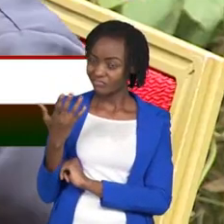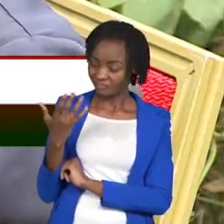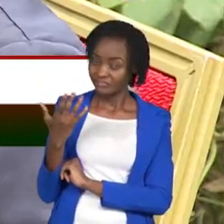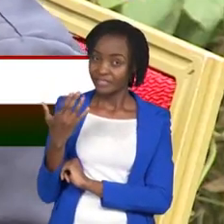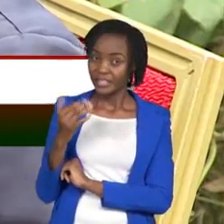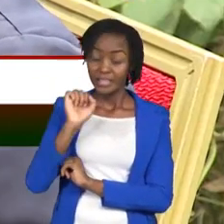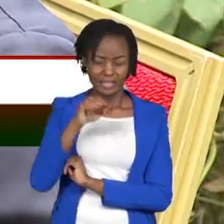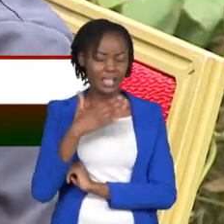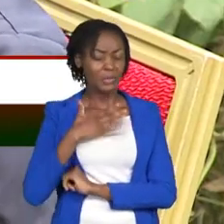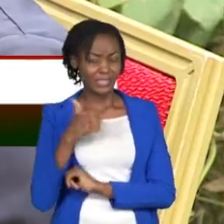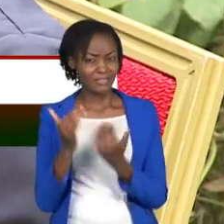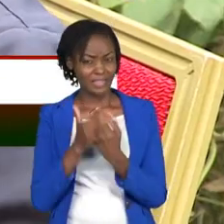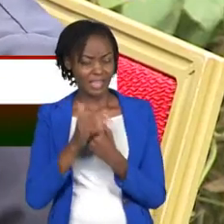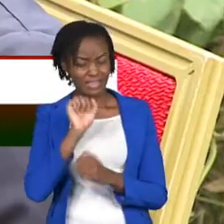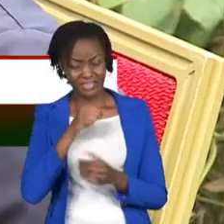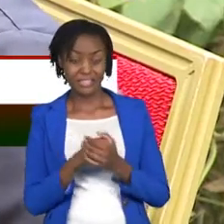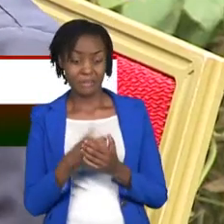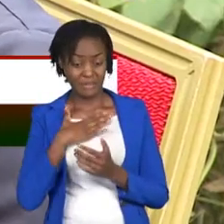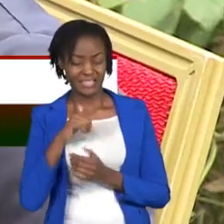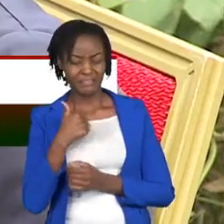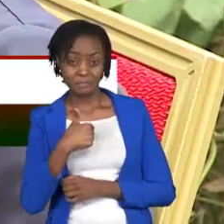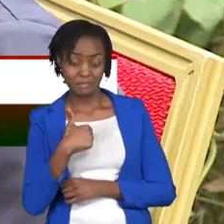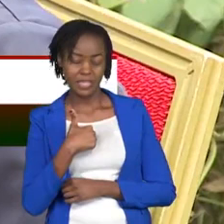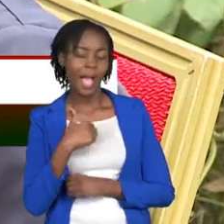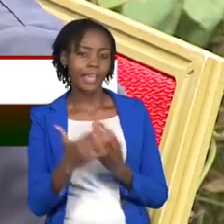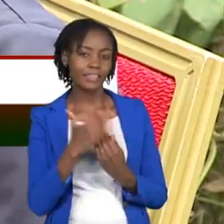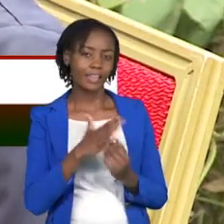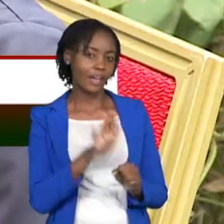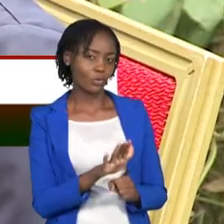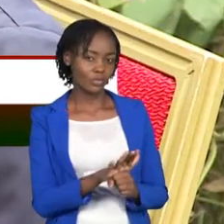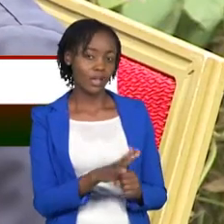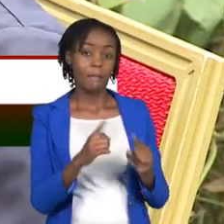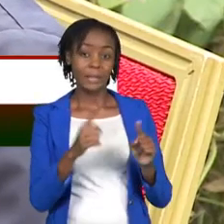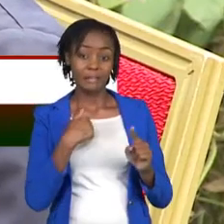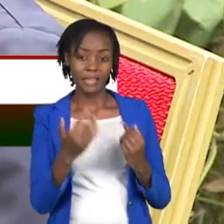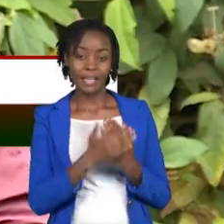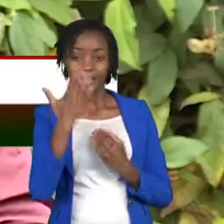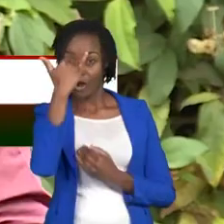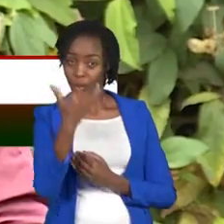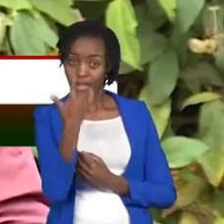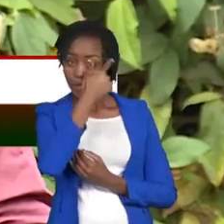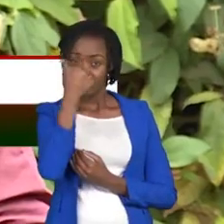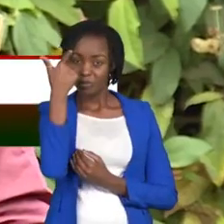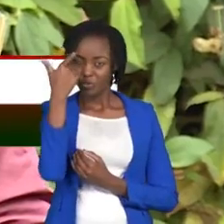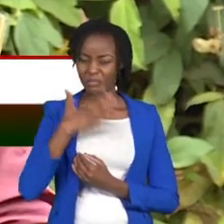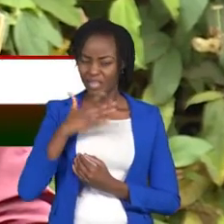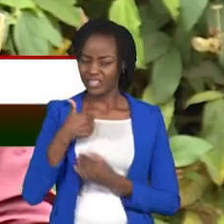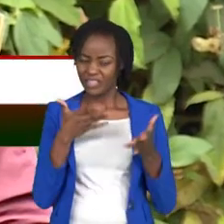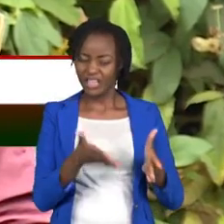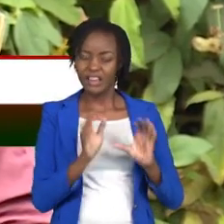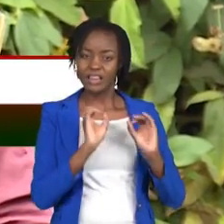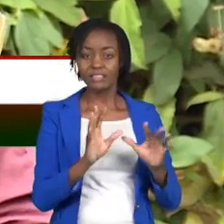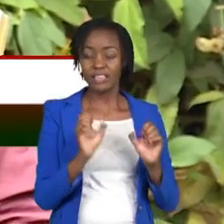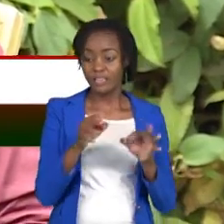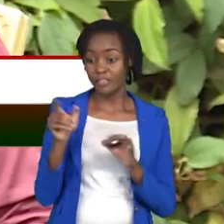I think we do care, and I think I have to speak for myself. I do care. And the reason I care is because I would not be here if it were not for those